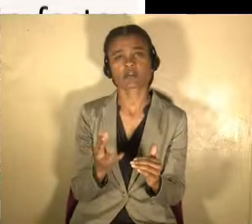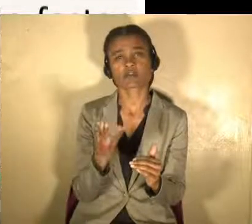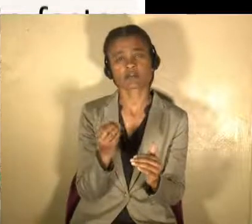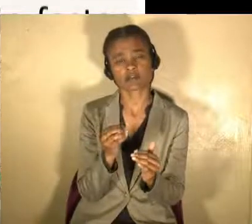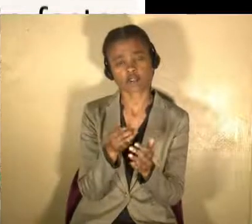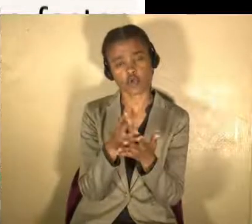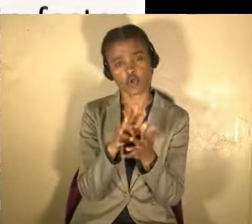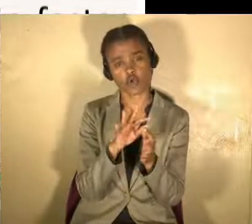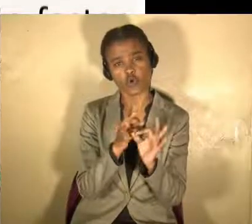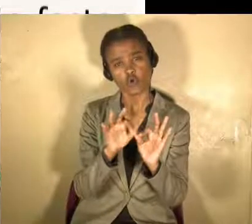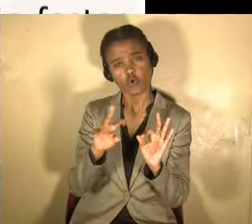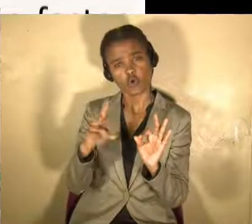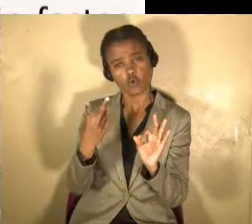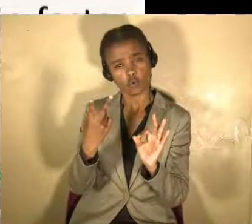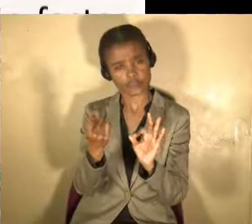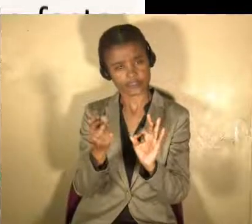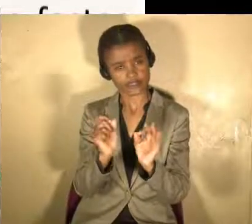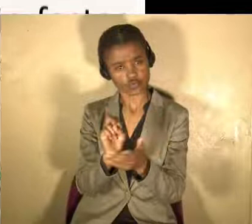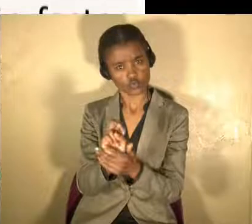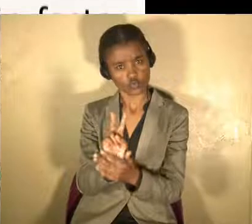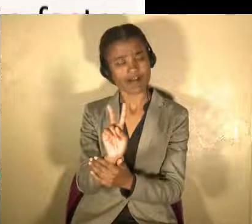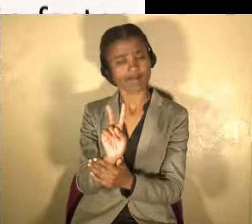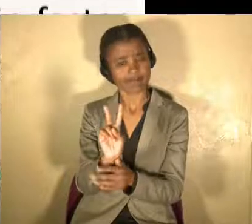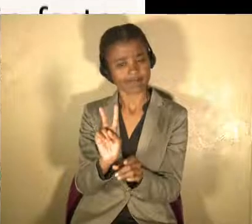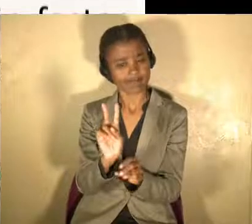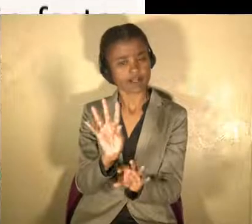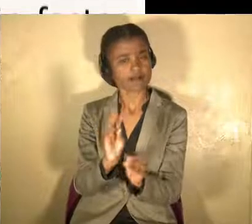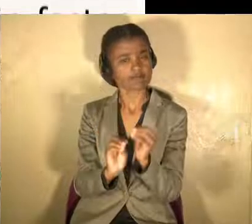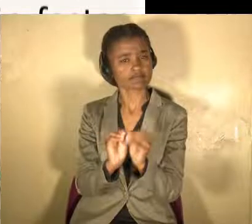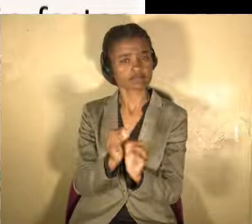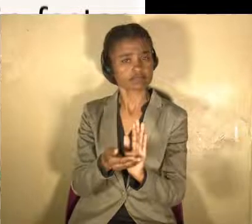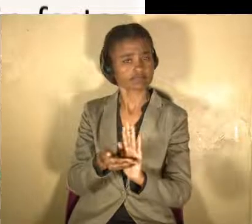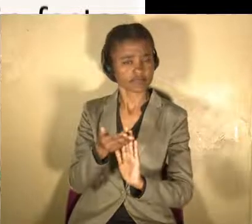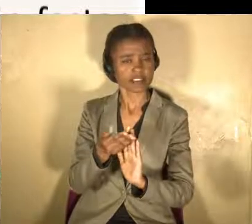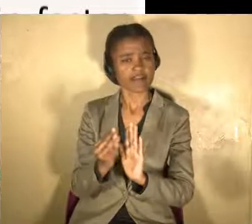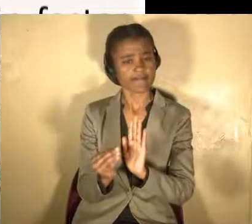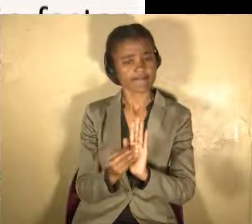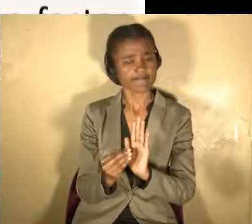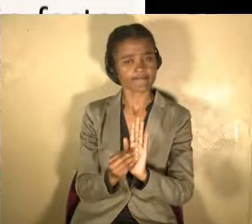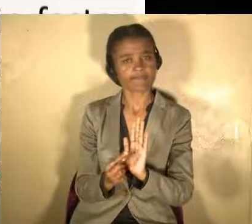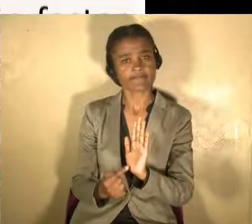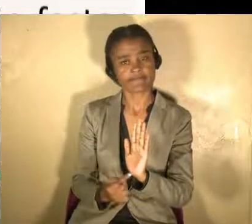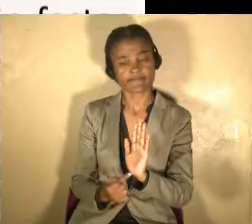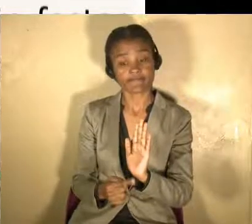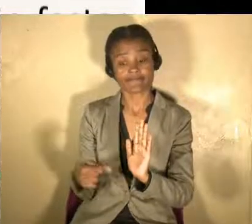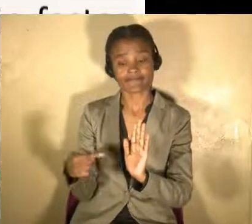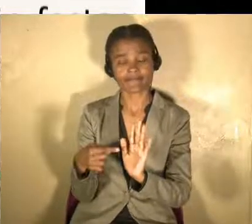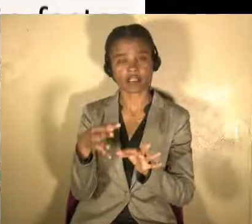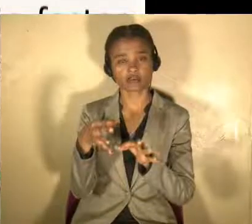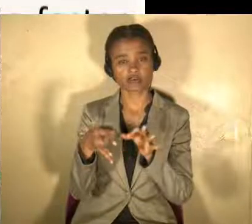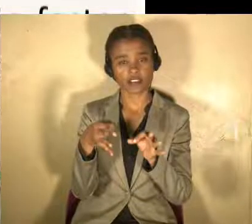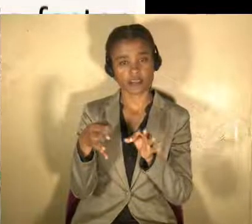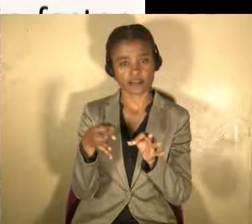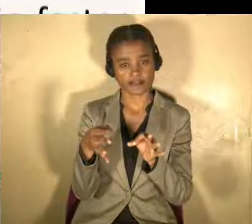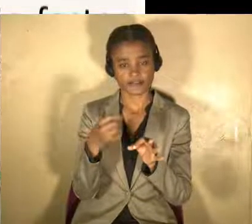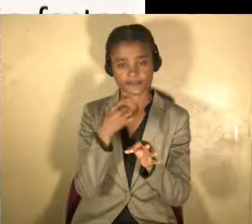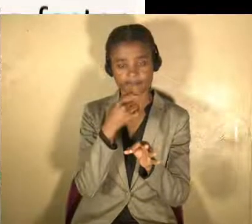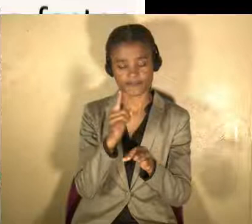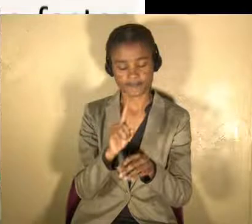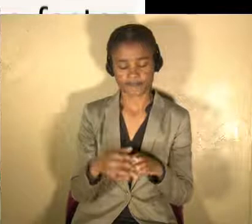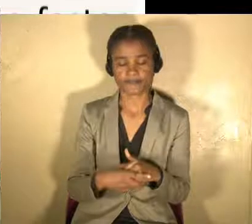clause 12, which makes provision for children who are